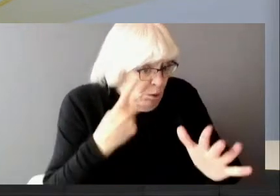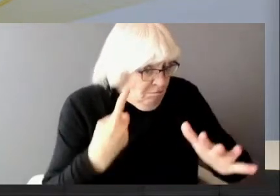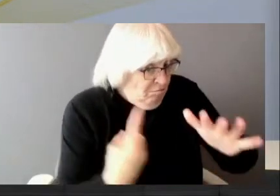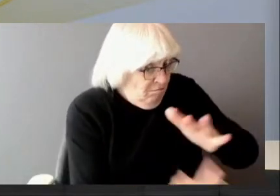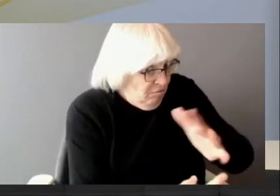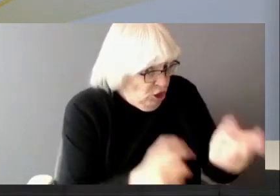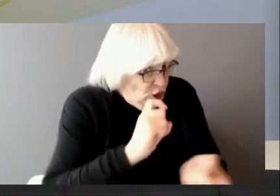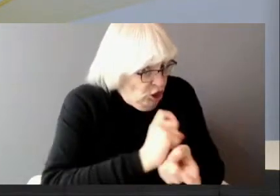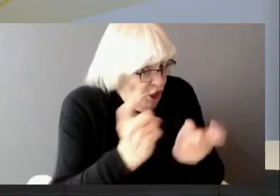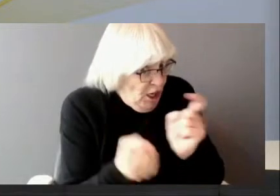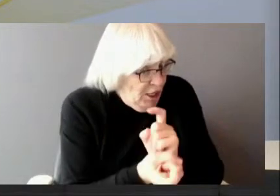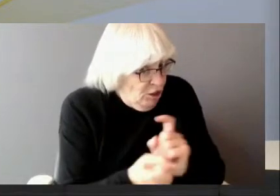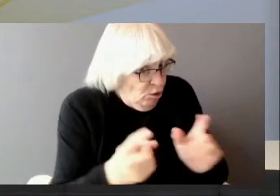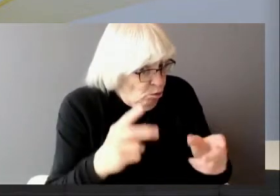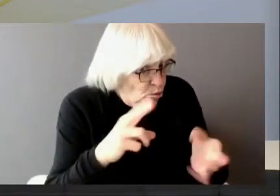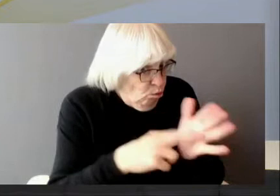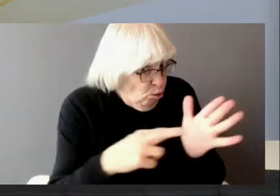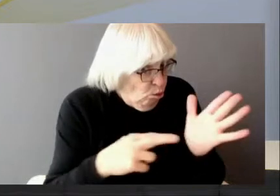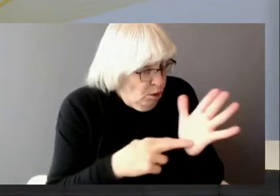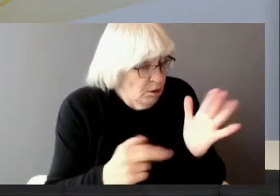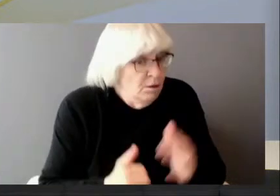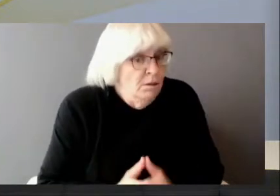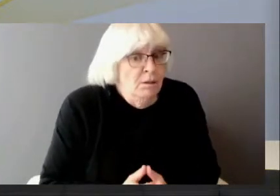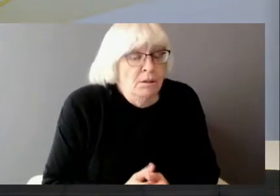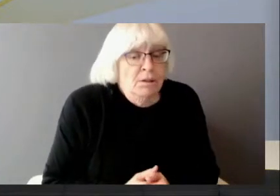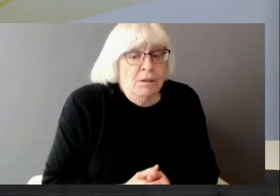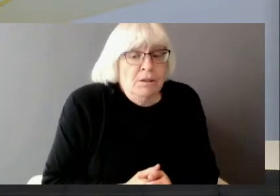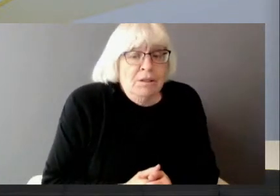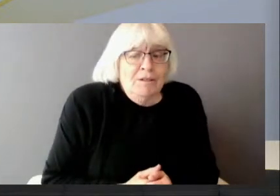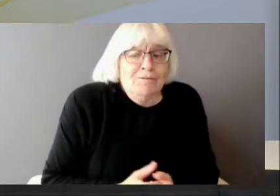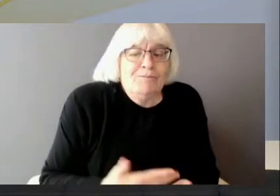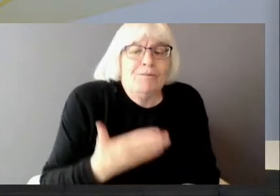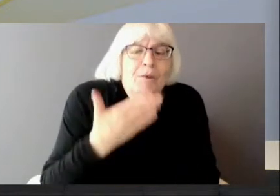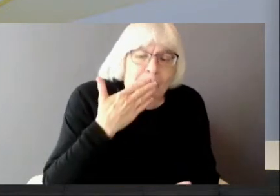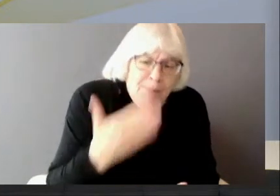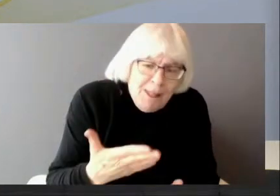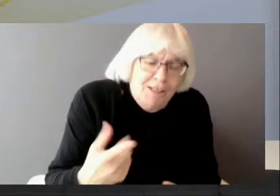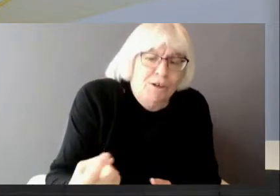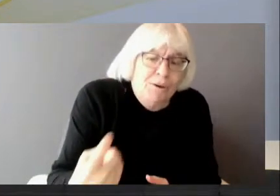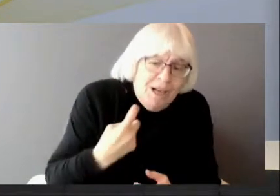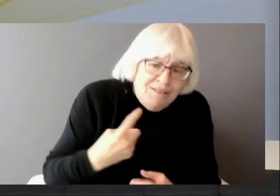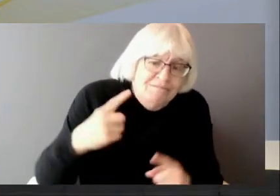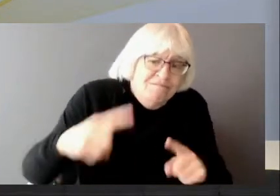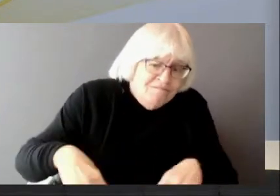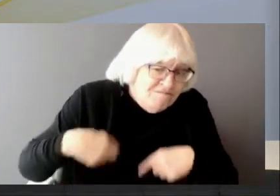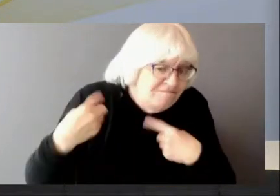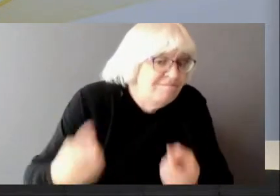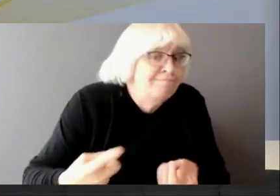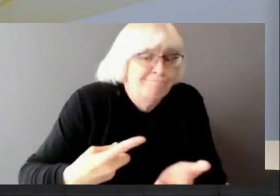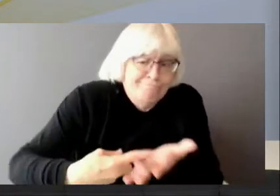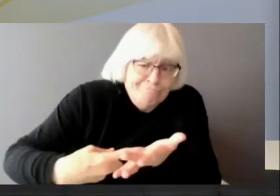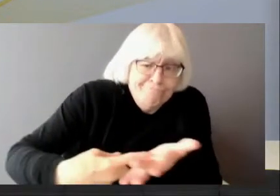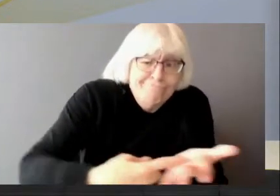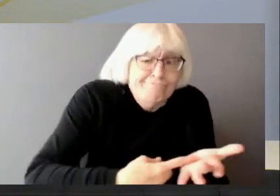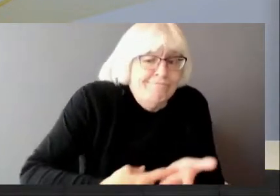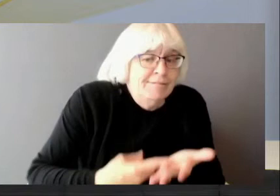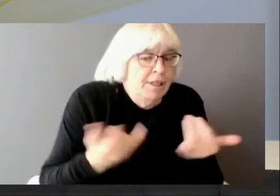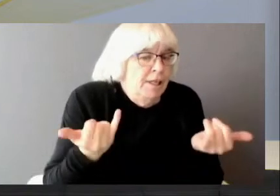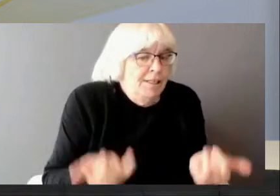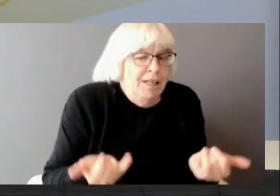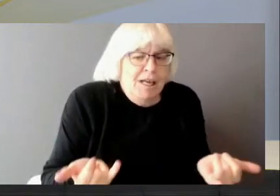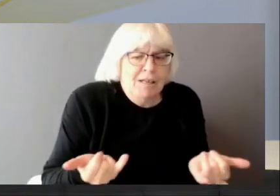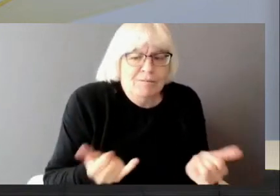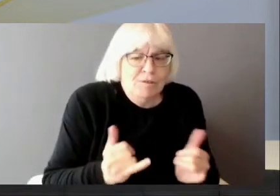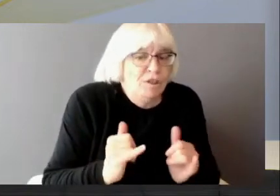discussions, and at this point in time, we have not changed any of